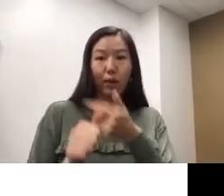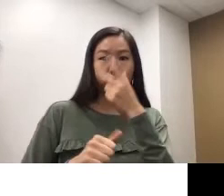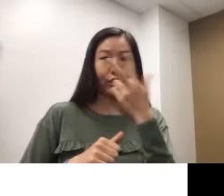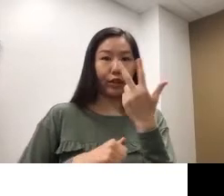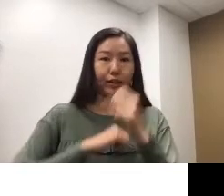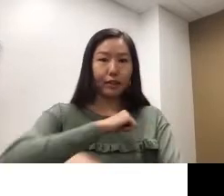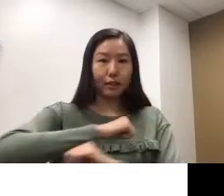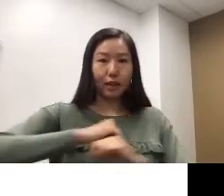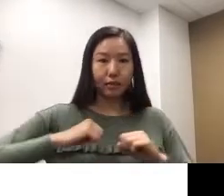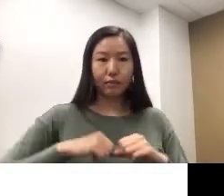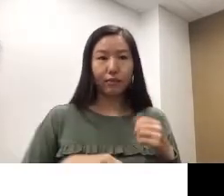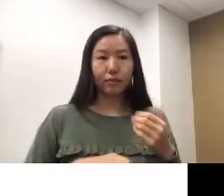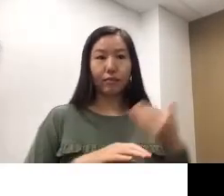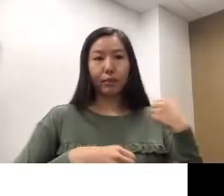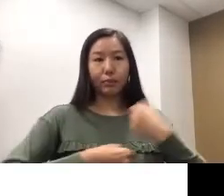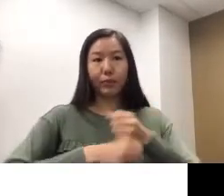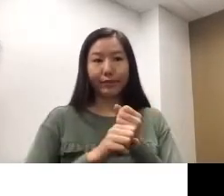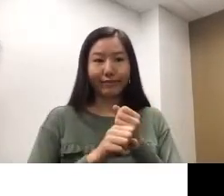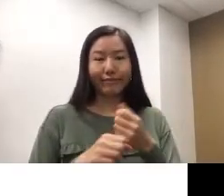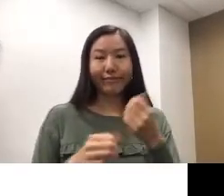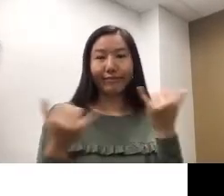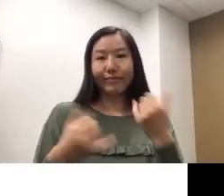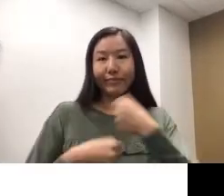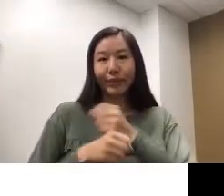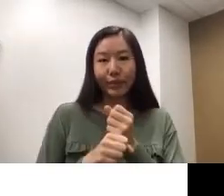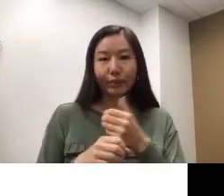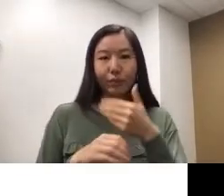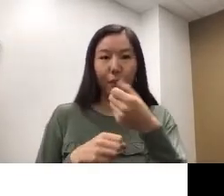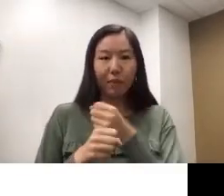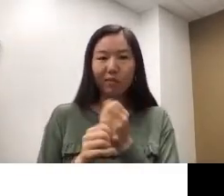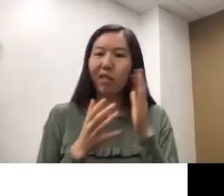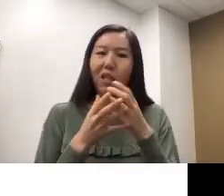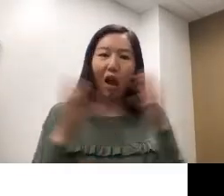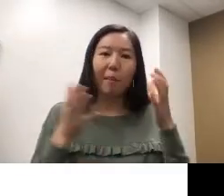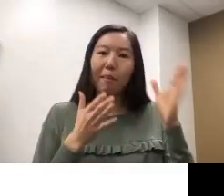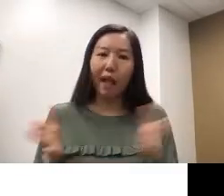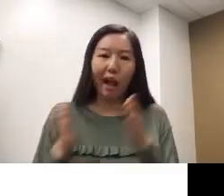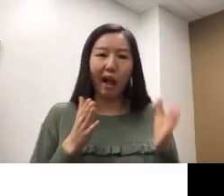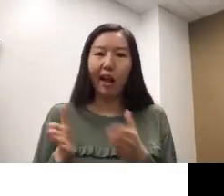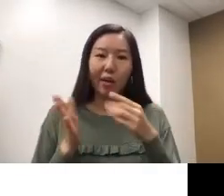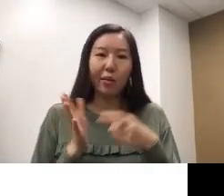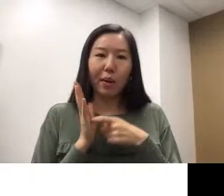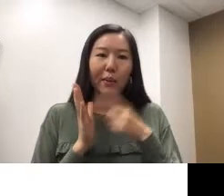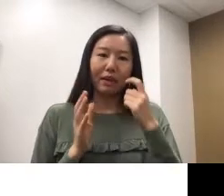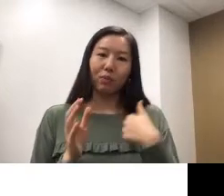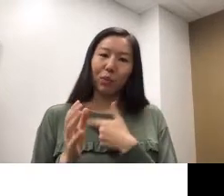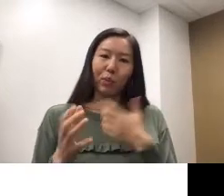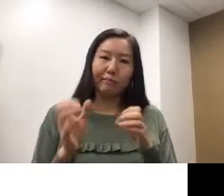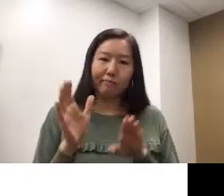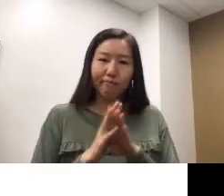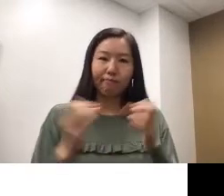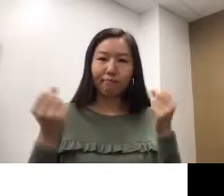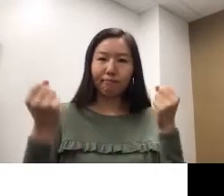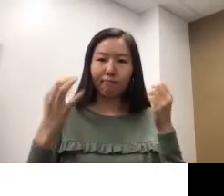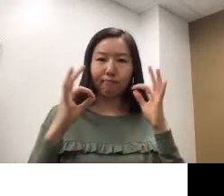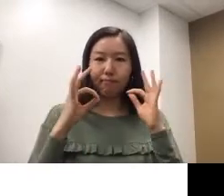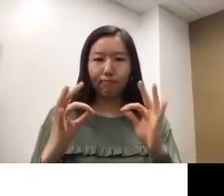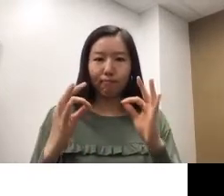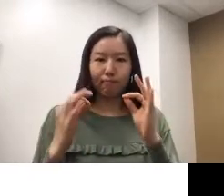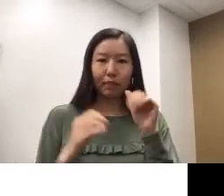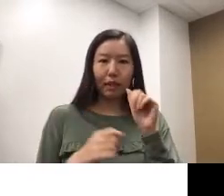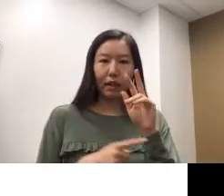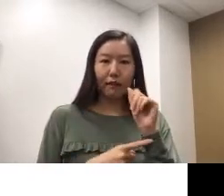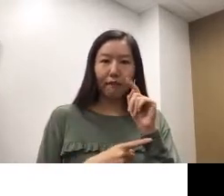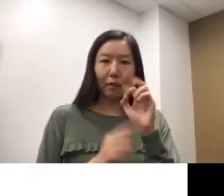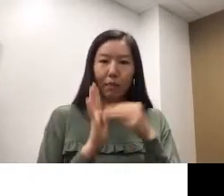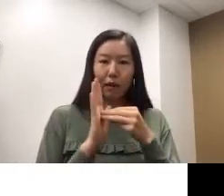So we followed a specific process in production, which included the pre-production, production, and post-production. And